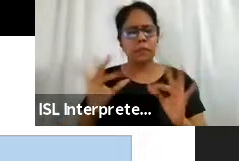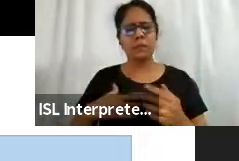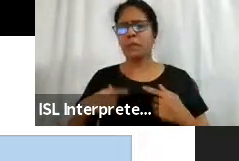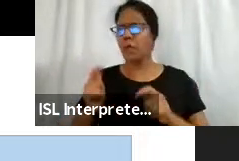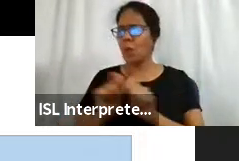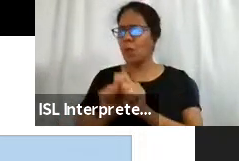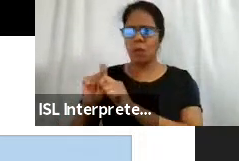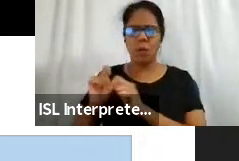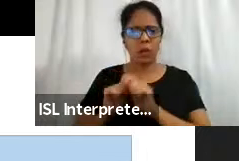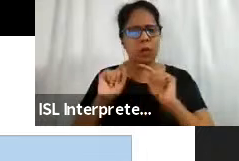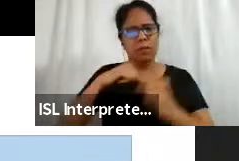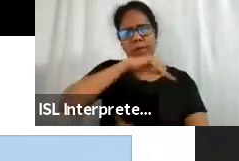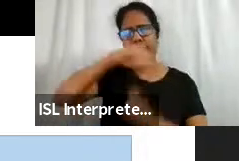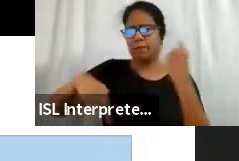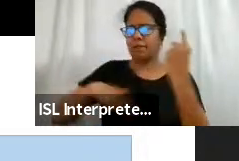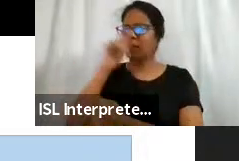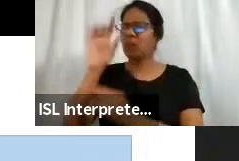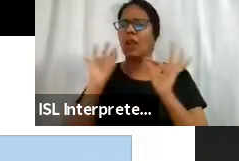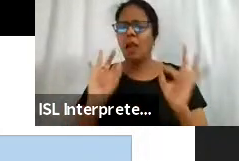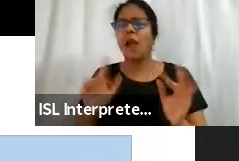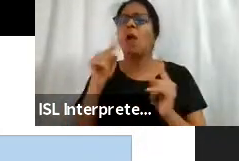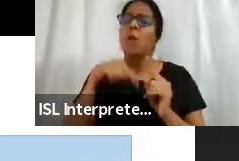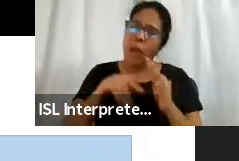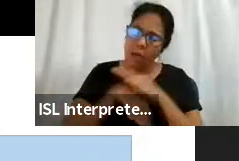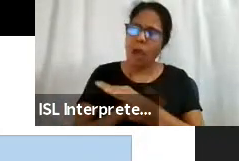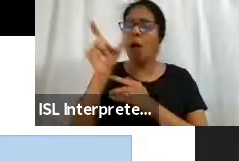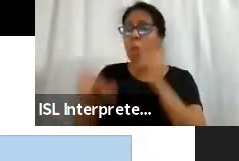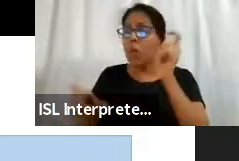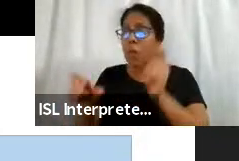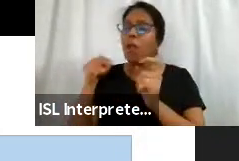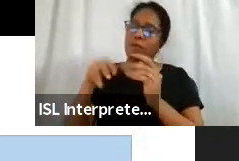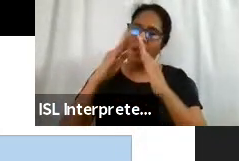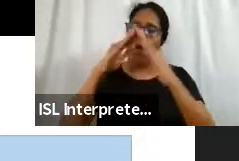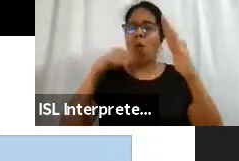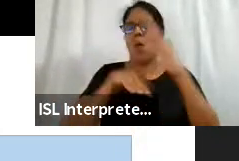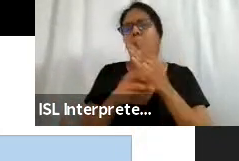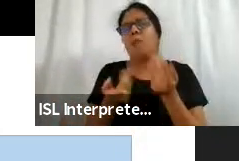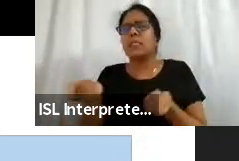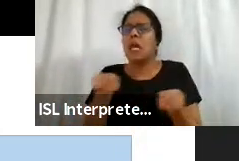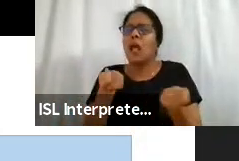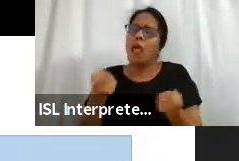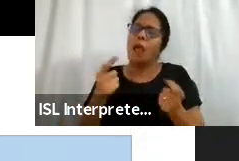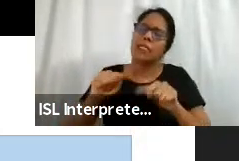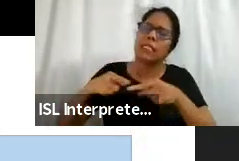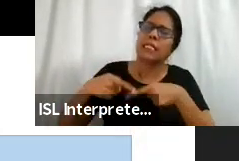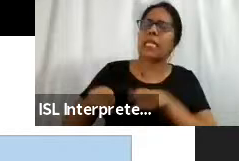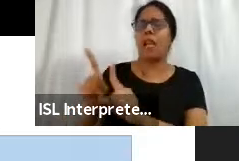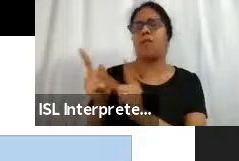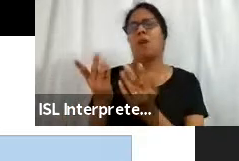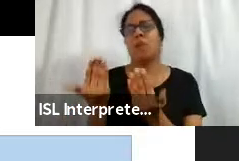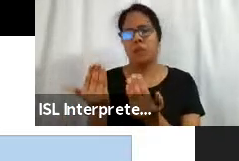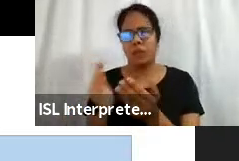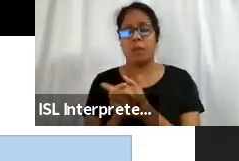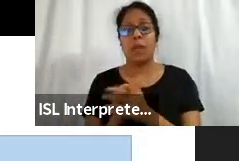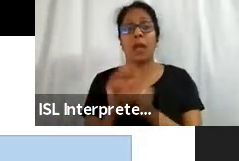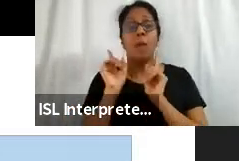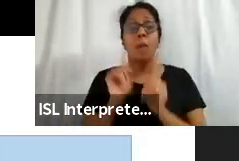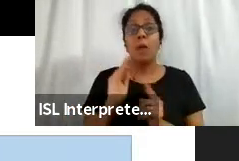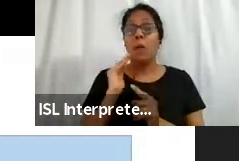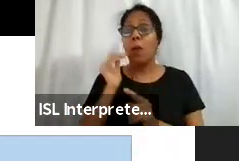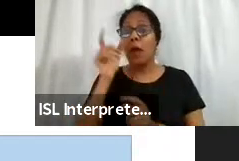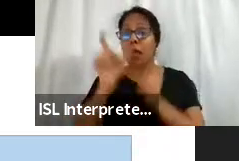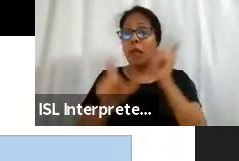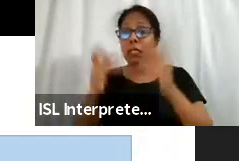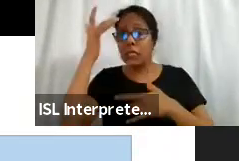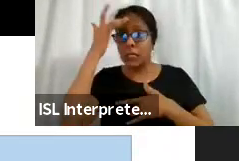fine. So they are also eligible for home self-management. It's only when the patient